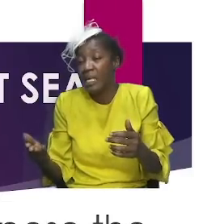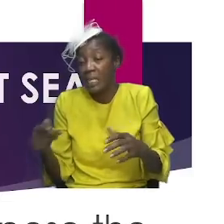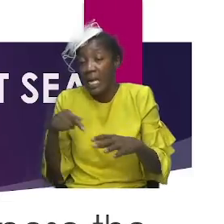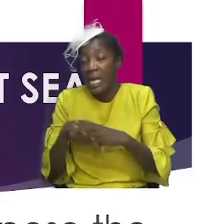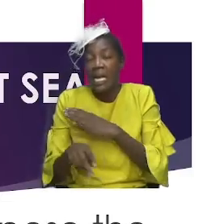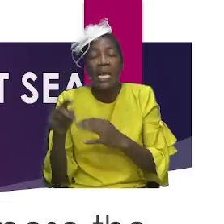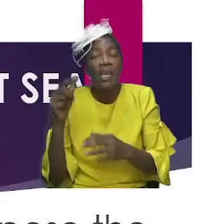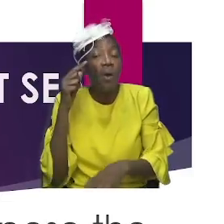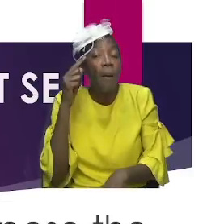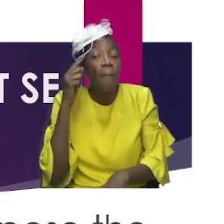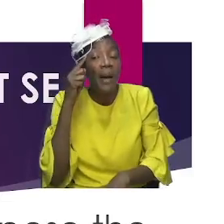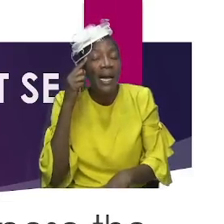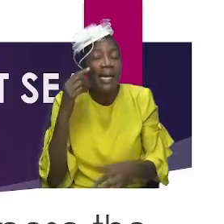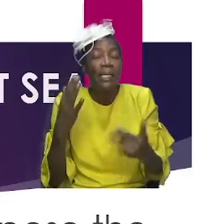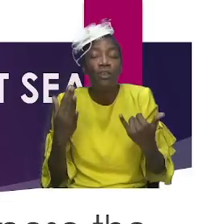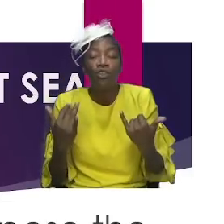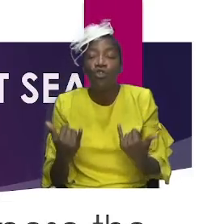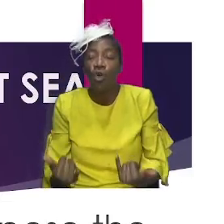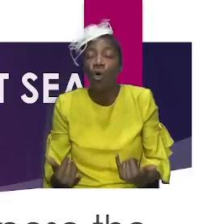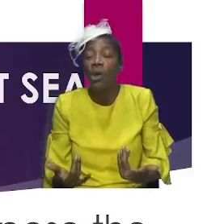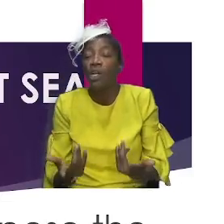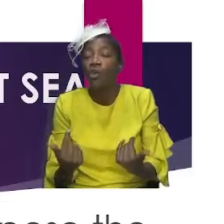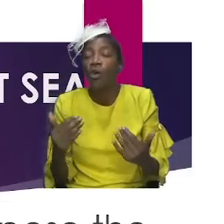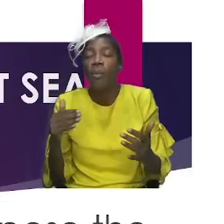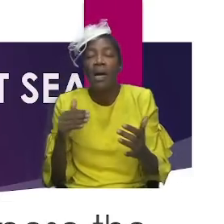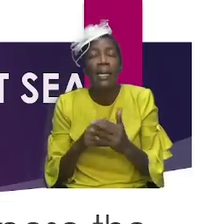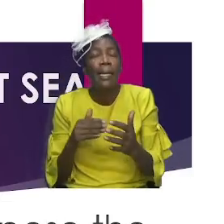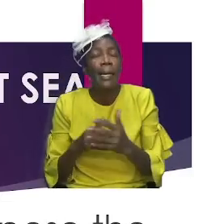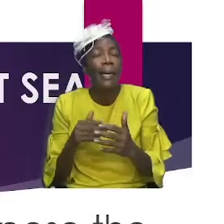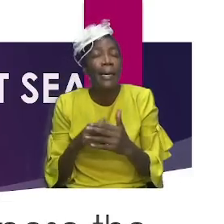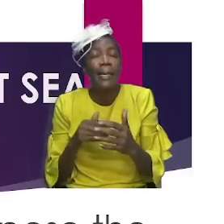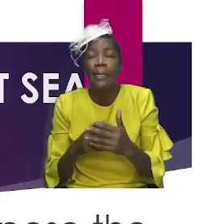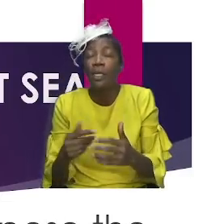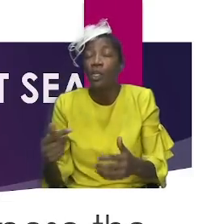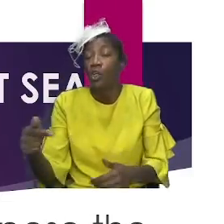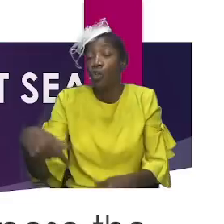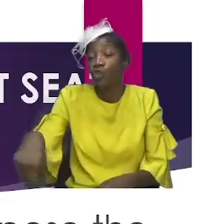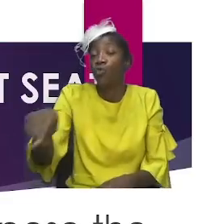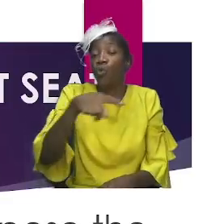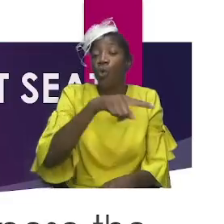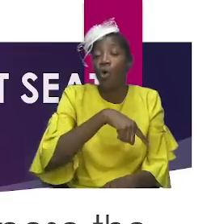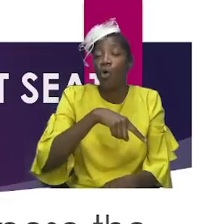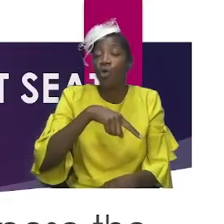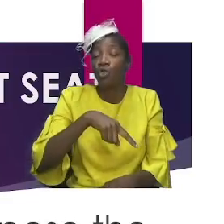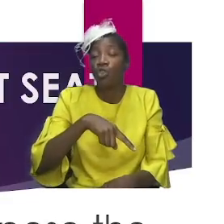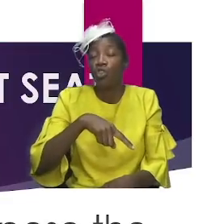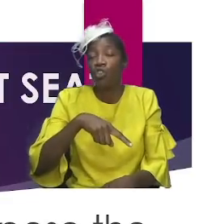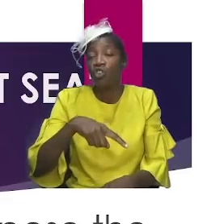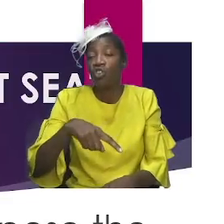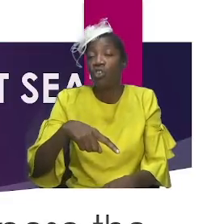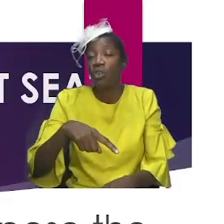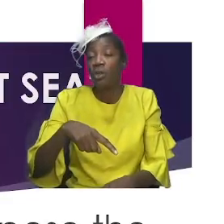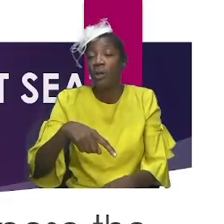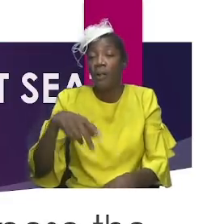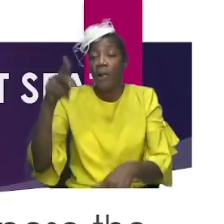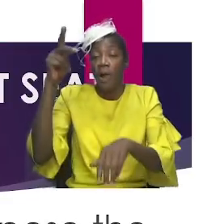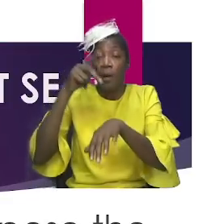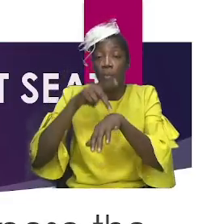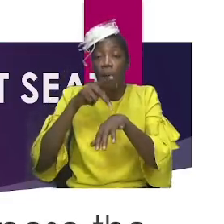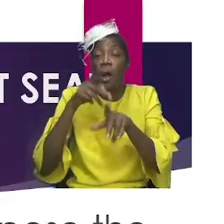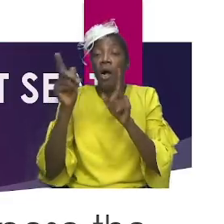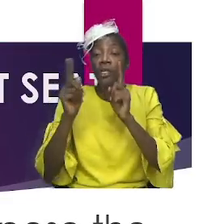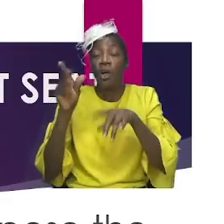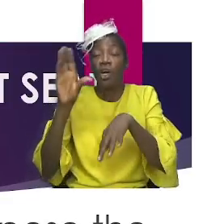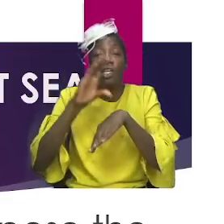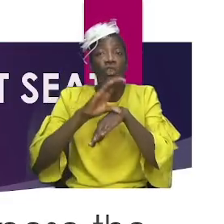minds today, it is going to come back to haunt us. And I think the Apostle Paul, in his speaking to the church,